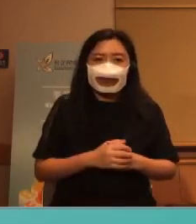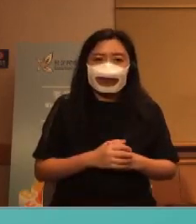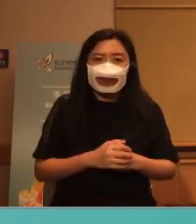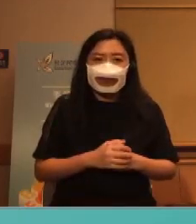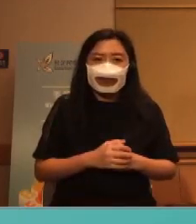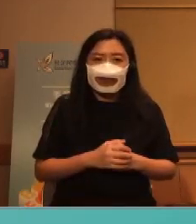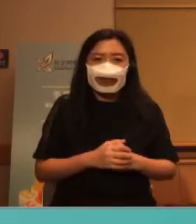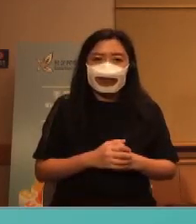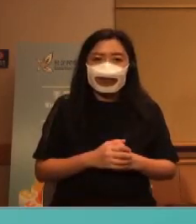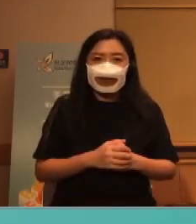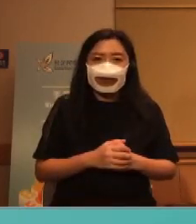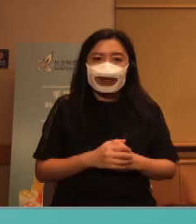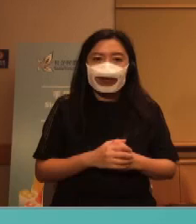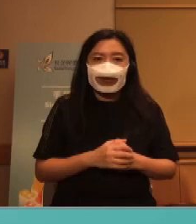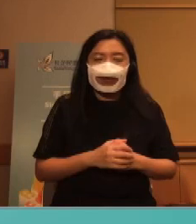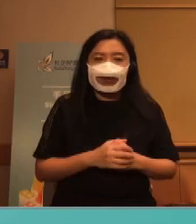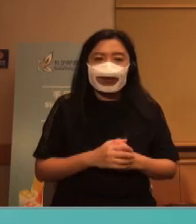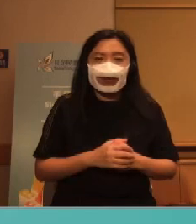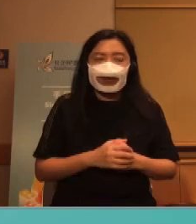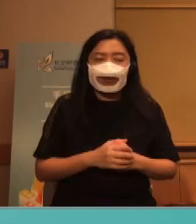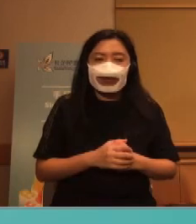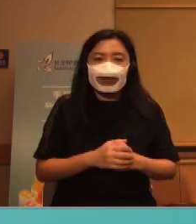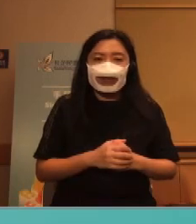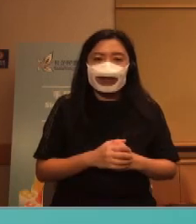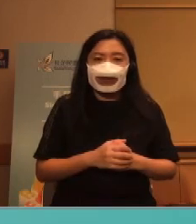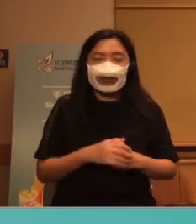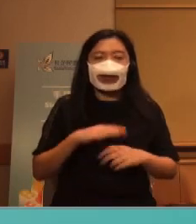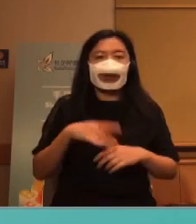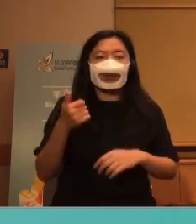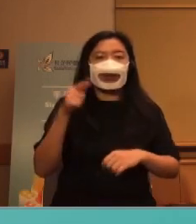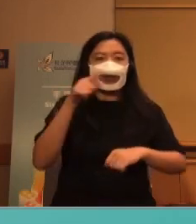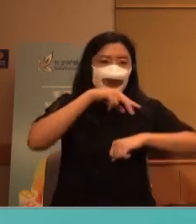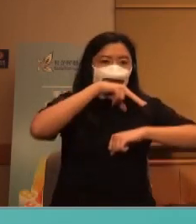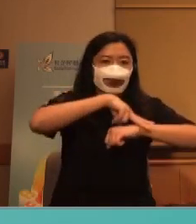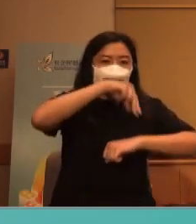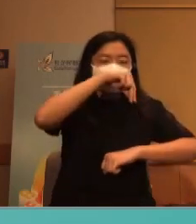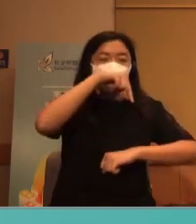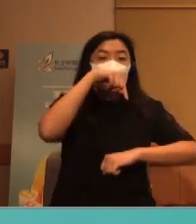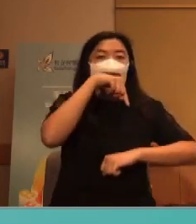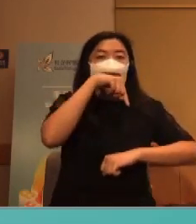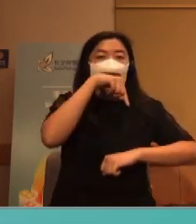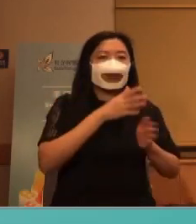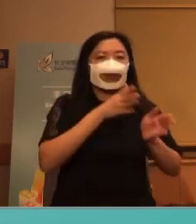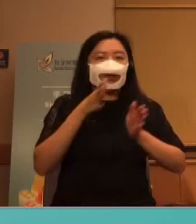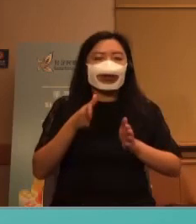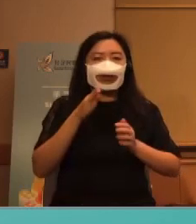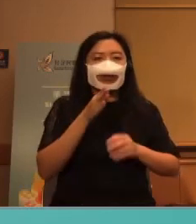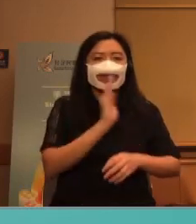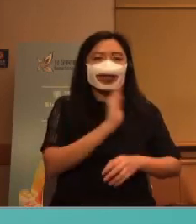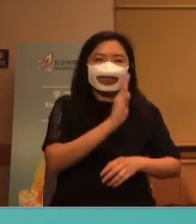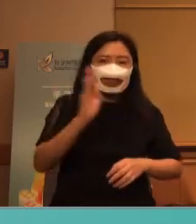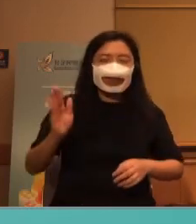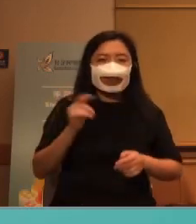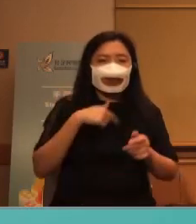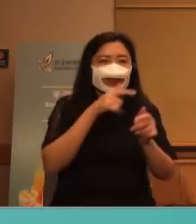players in the metaverse. And I think that a panel would be remiss and a bit of a shame if we don't